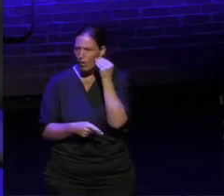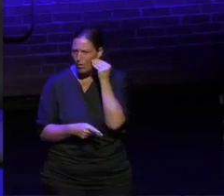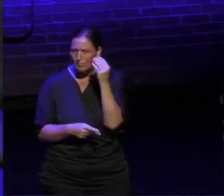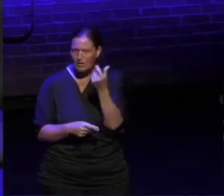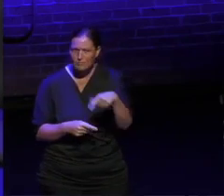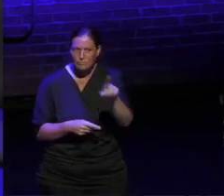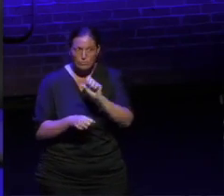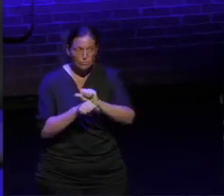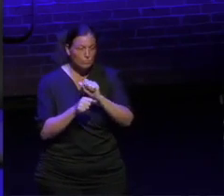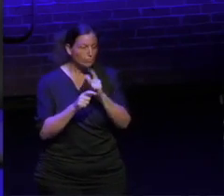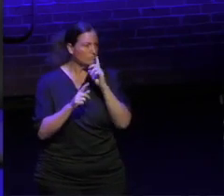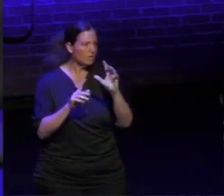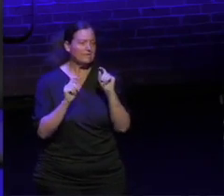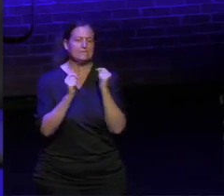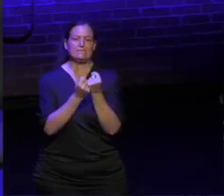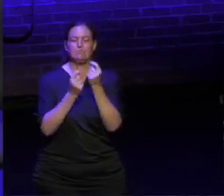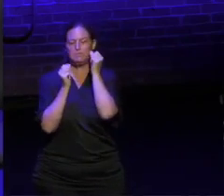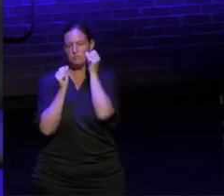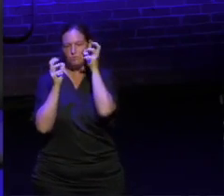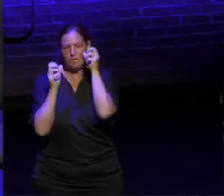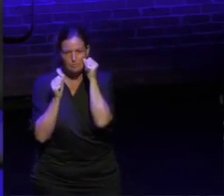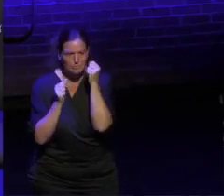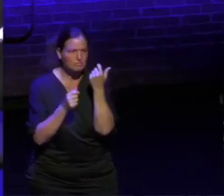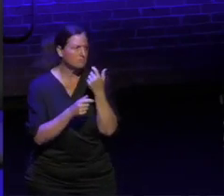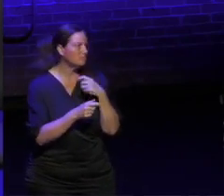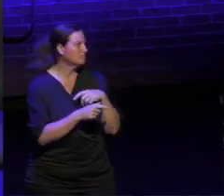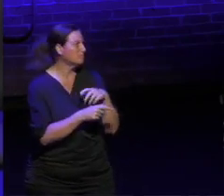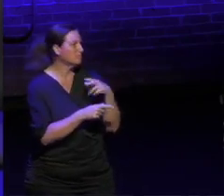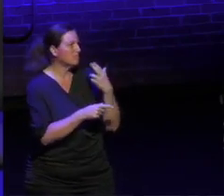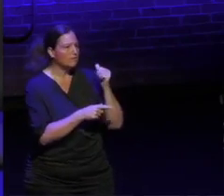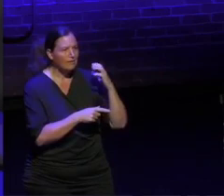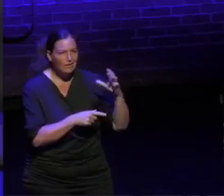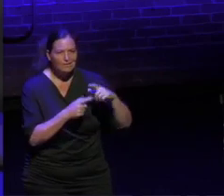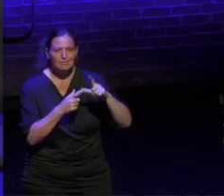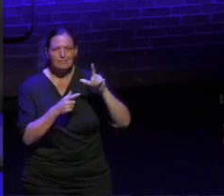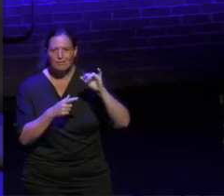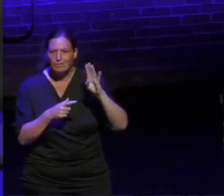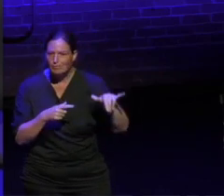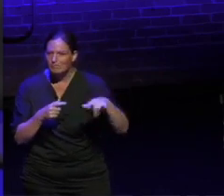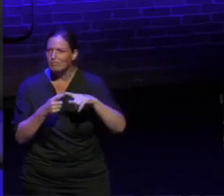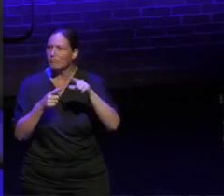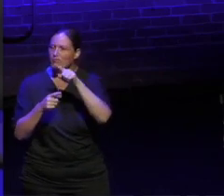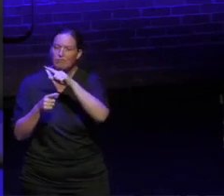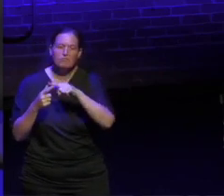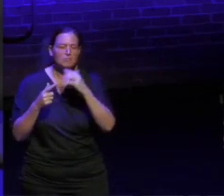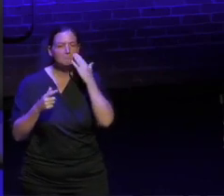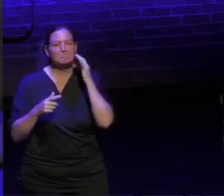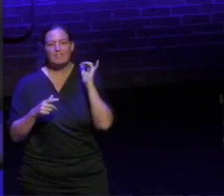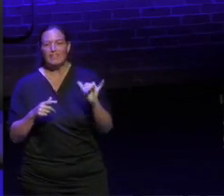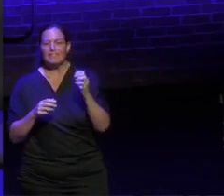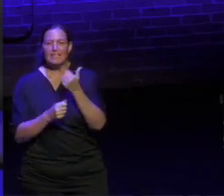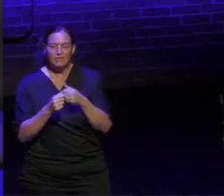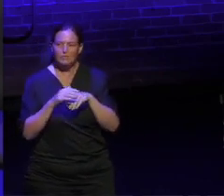has worked with the incredible team here, Hank, Livy, Domenica, and Sarah, you'll know that that saying rings true.